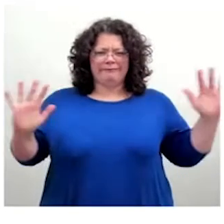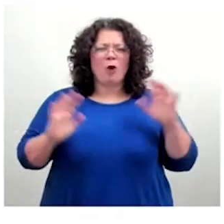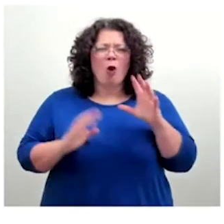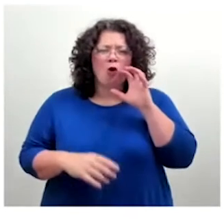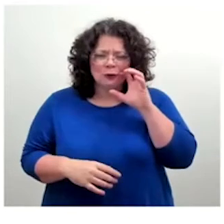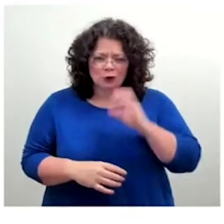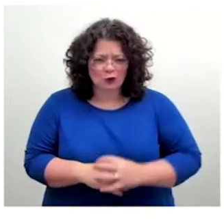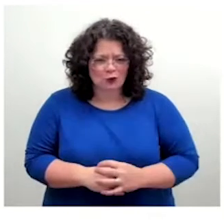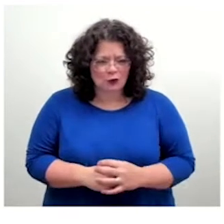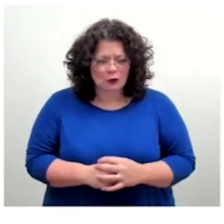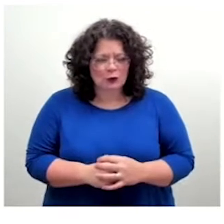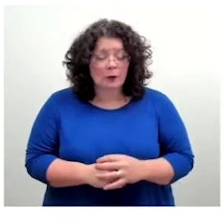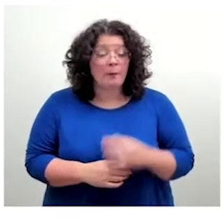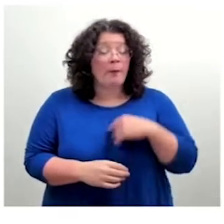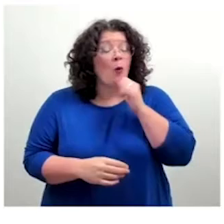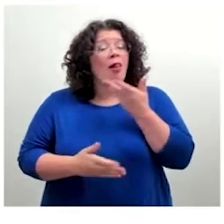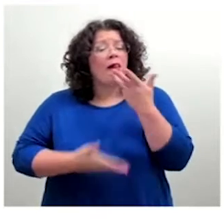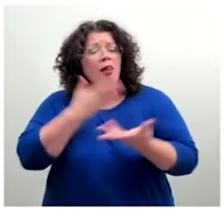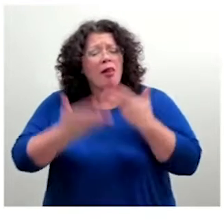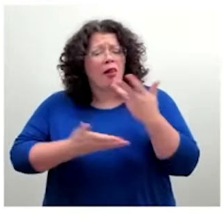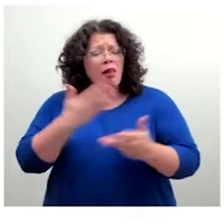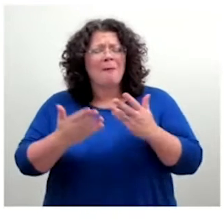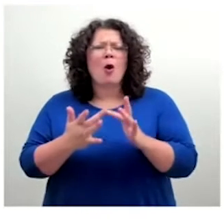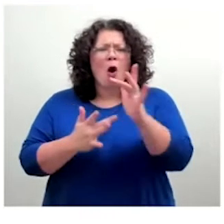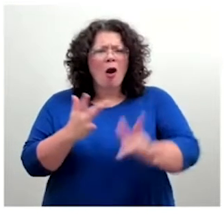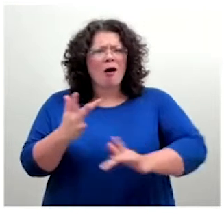online accessible to as many people as possible.